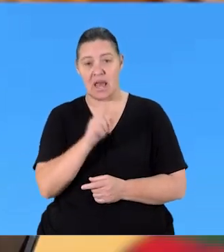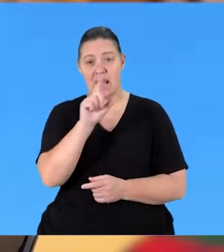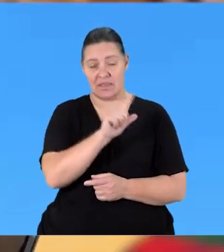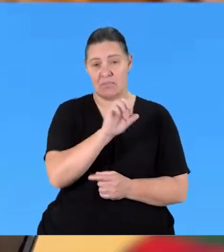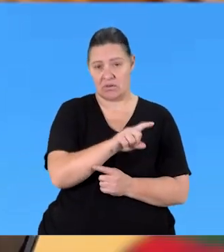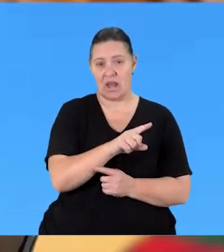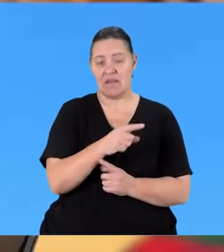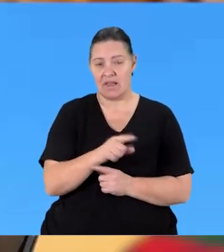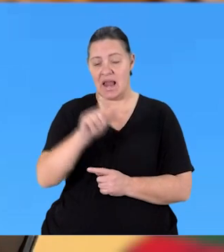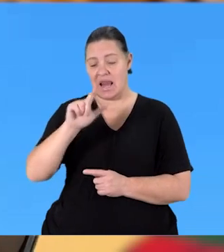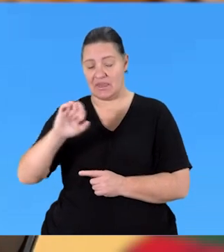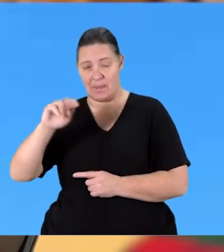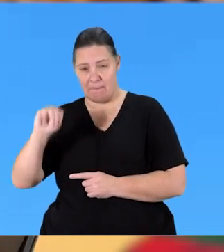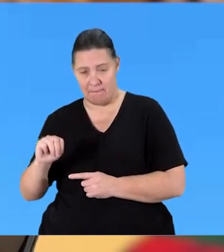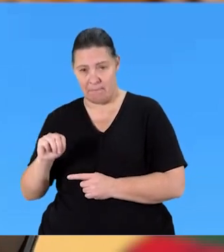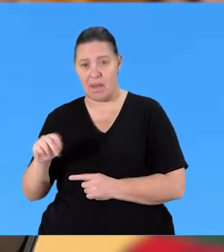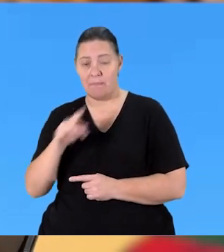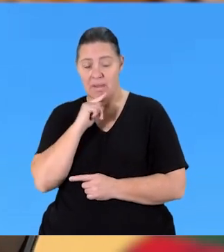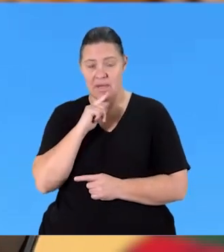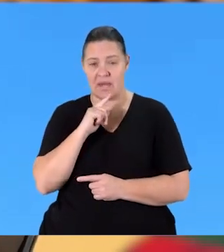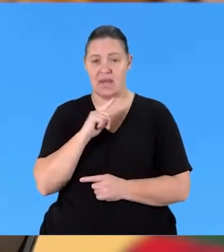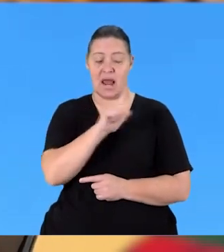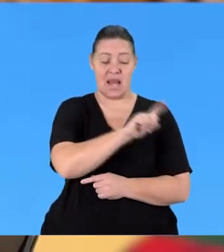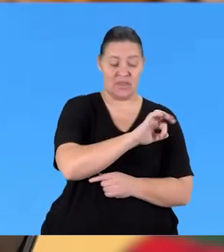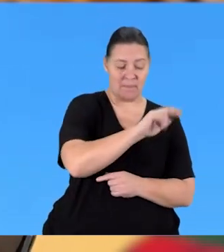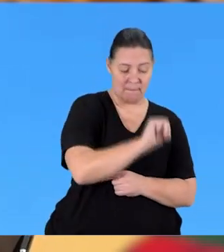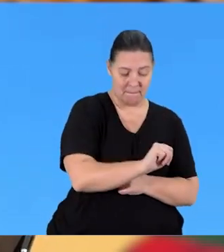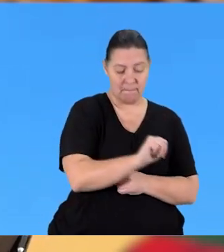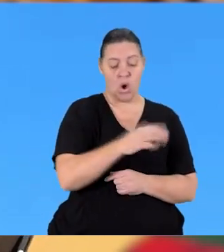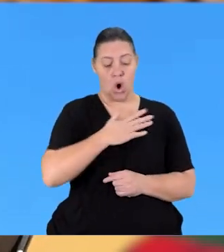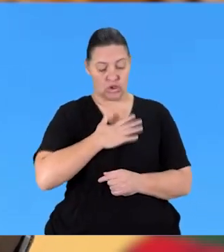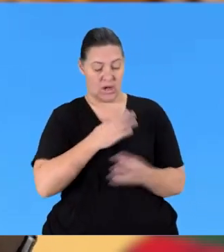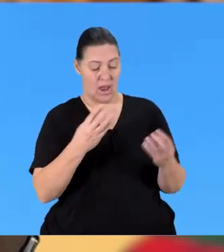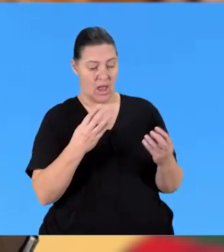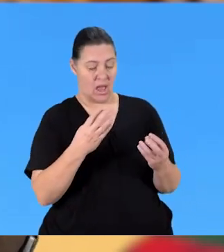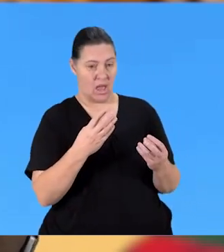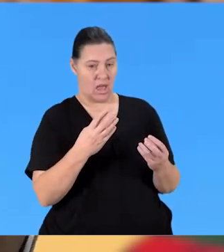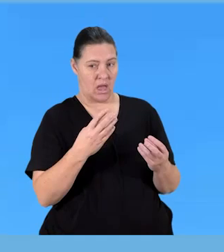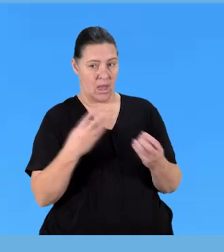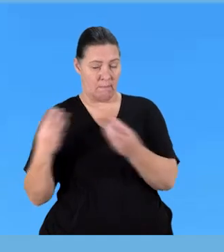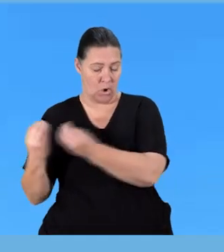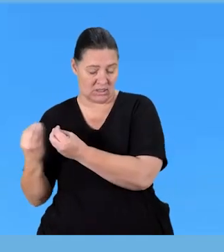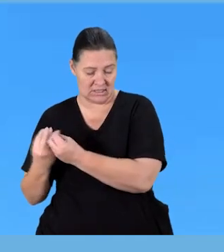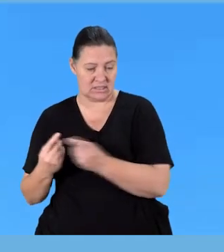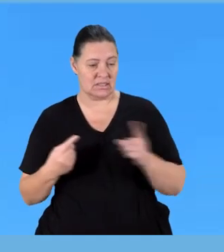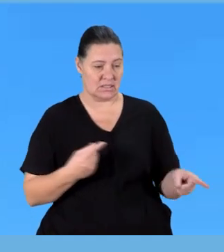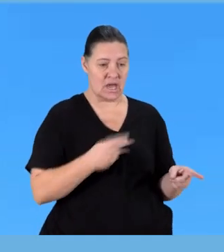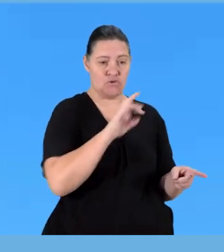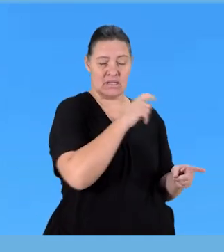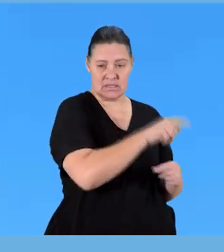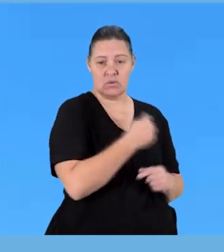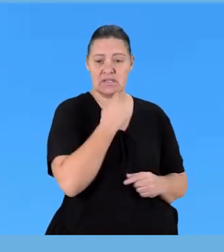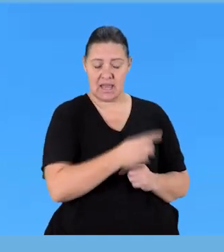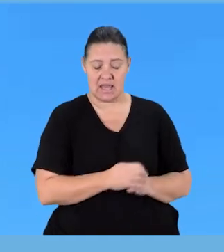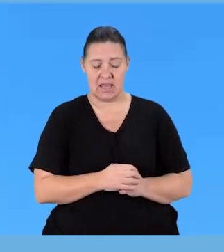the product. Then the reactants are the lithium and oxygen. So this as a word equation, we say